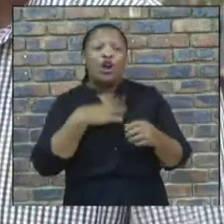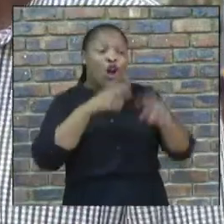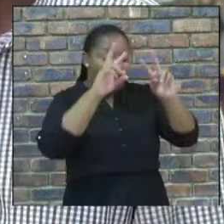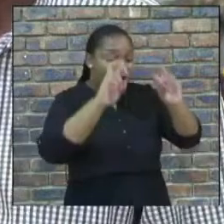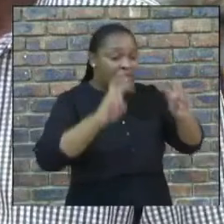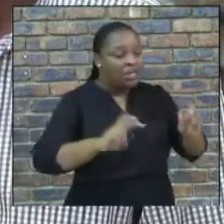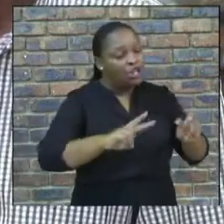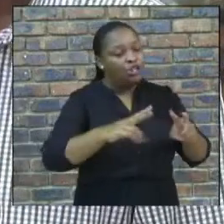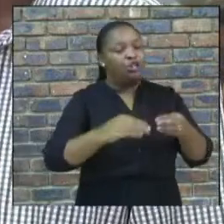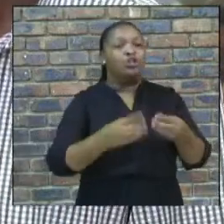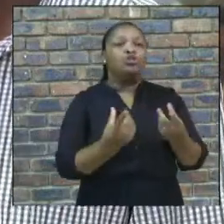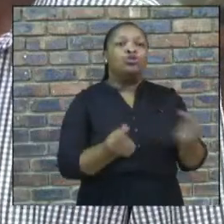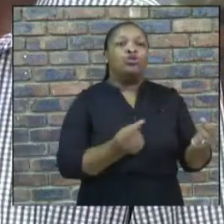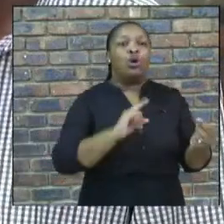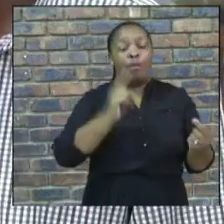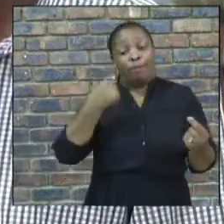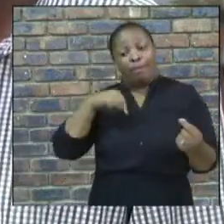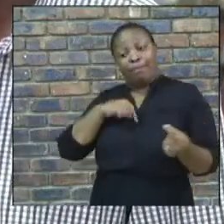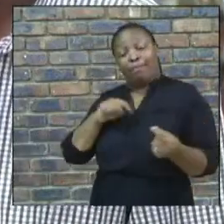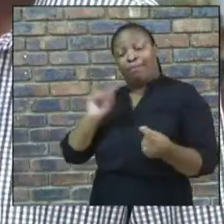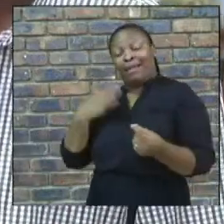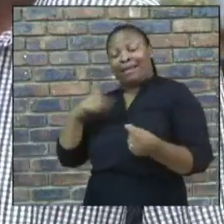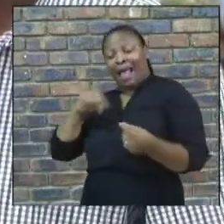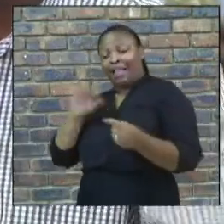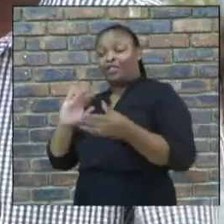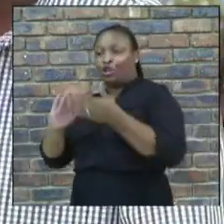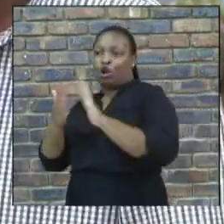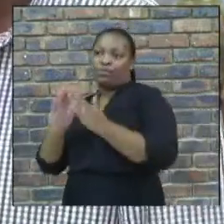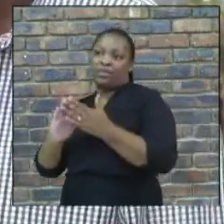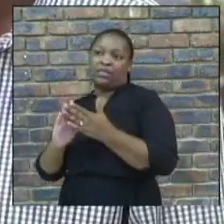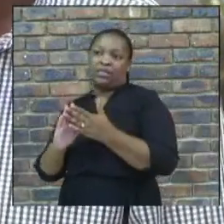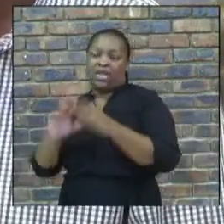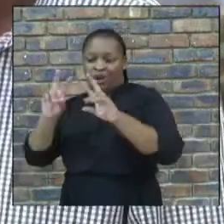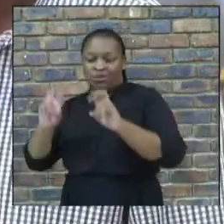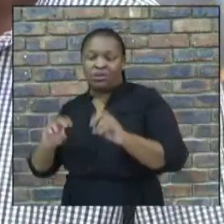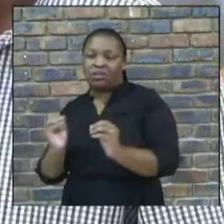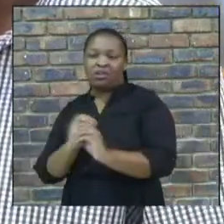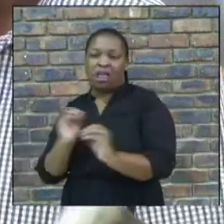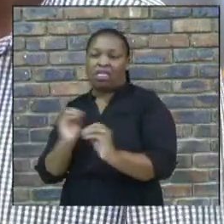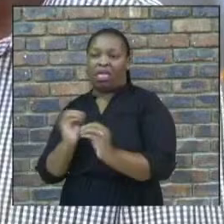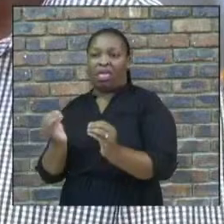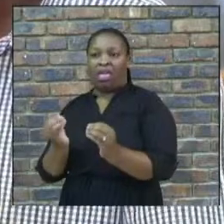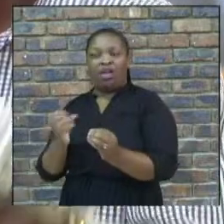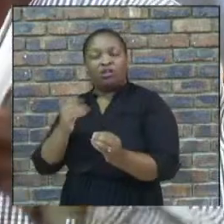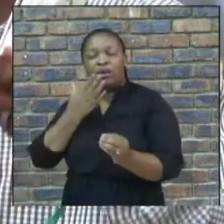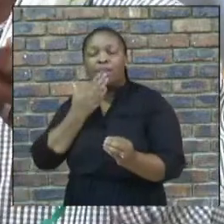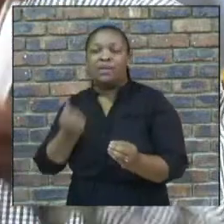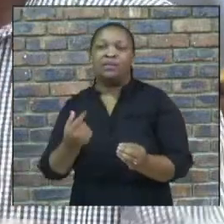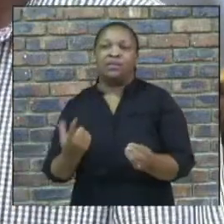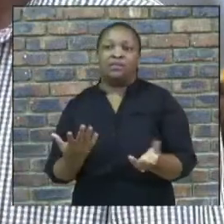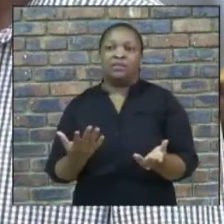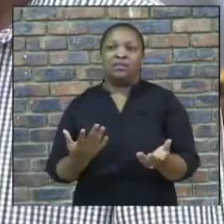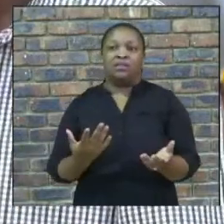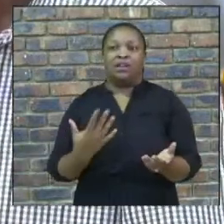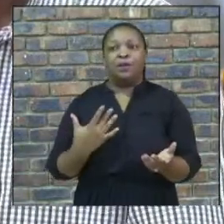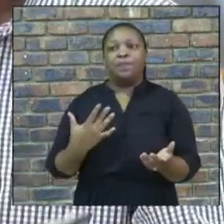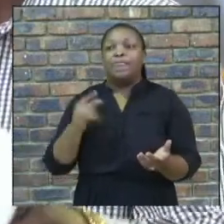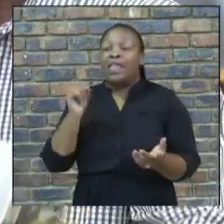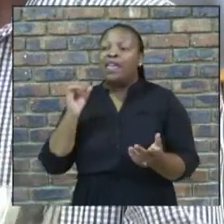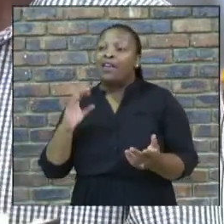ke the community were not given time to read this document so that we can come with a concrete